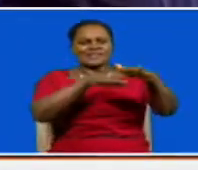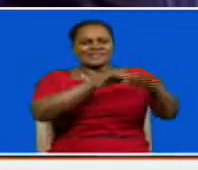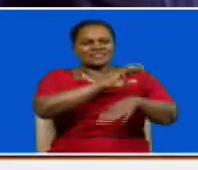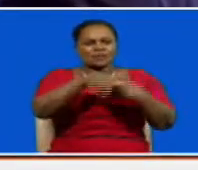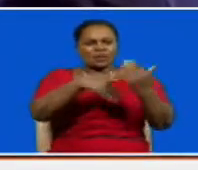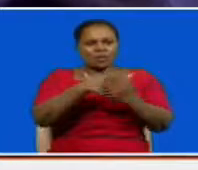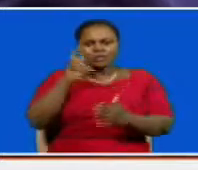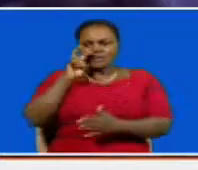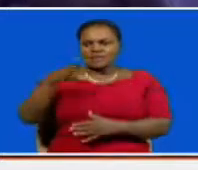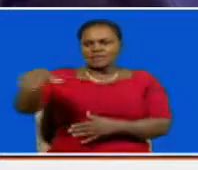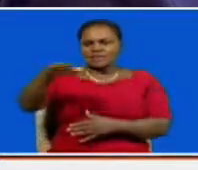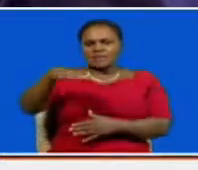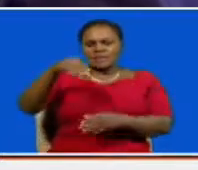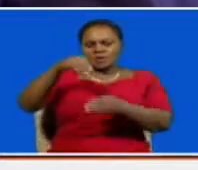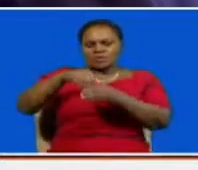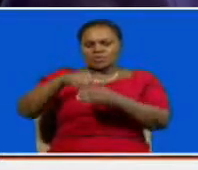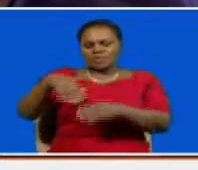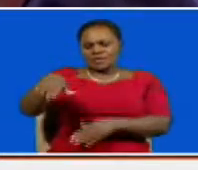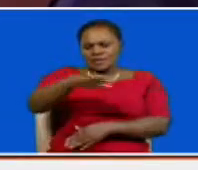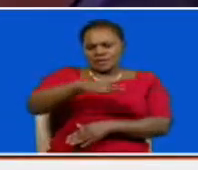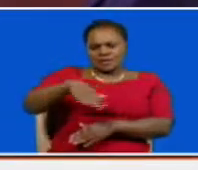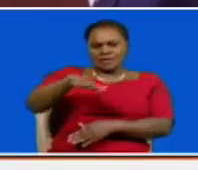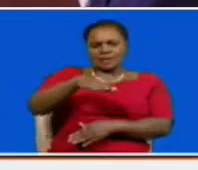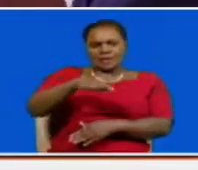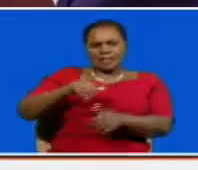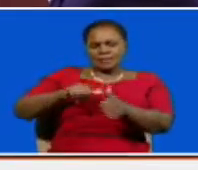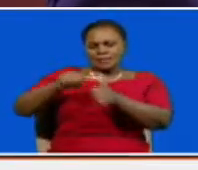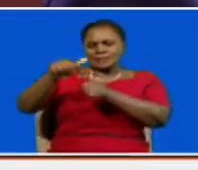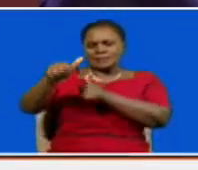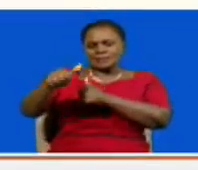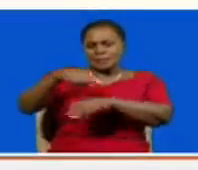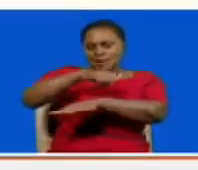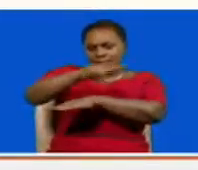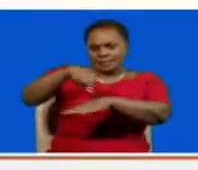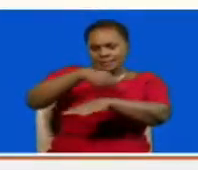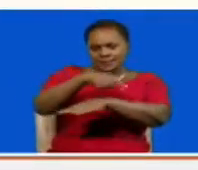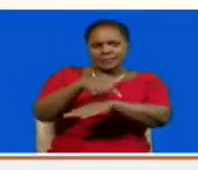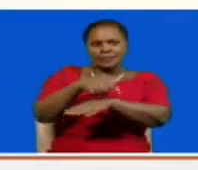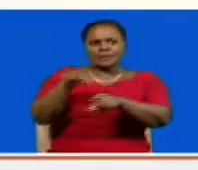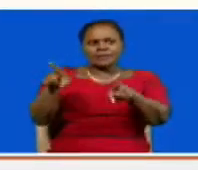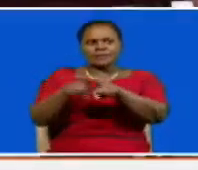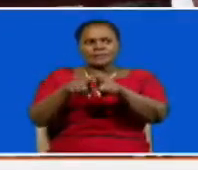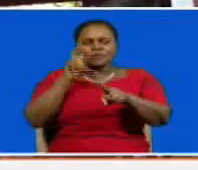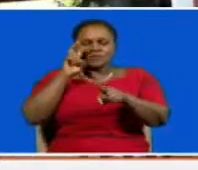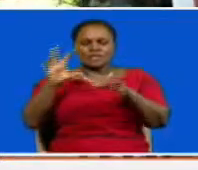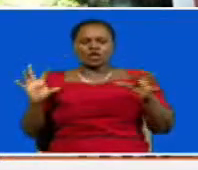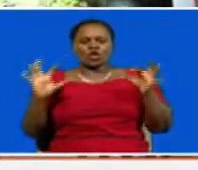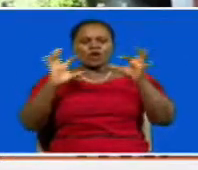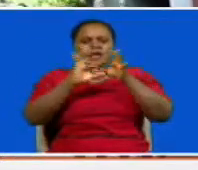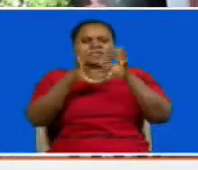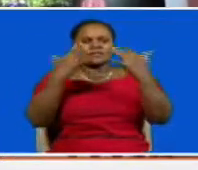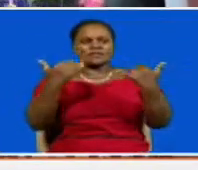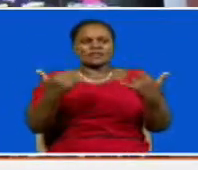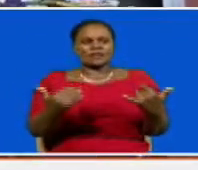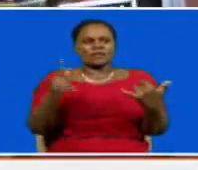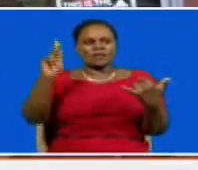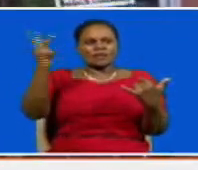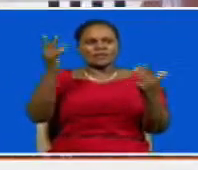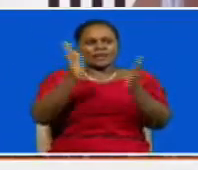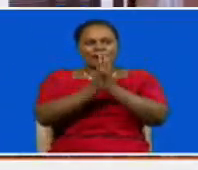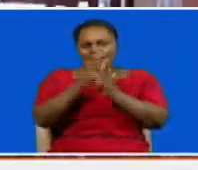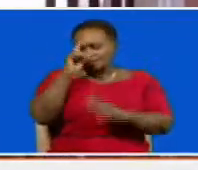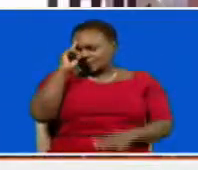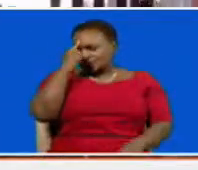you require within reach, within a distance of hours. And even looking at the connectivity now between Kenya and